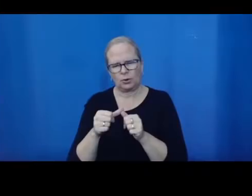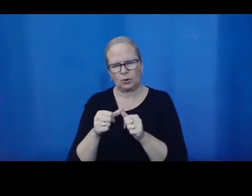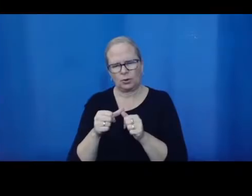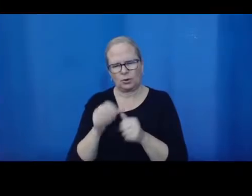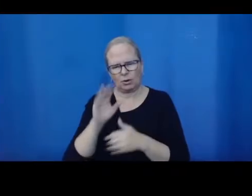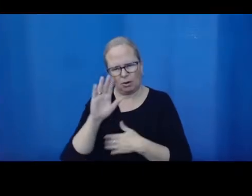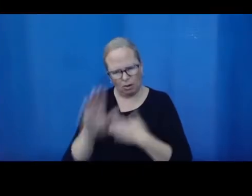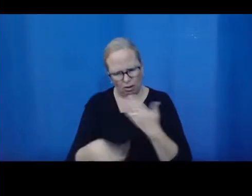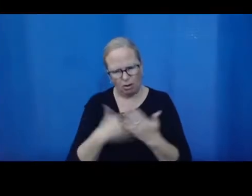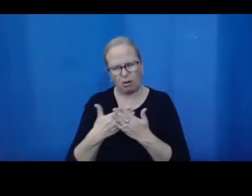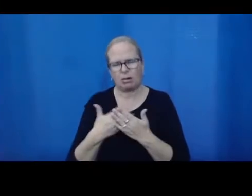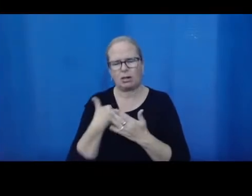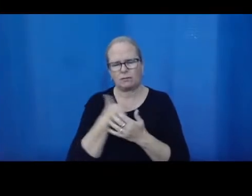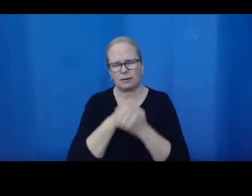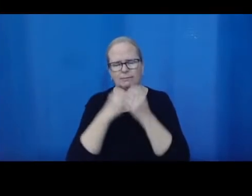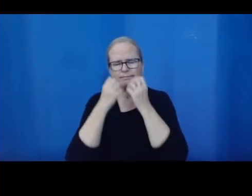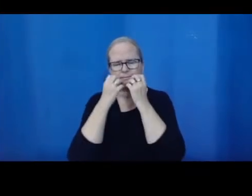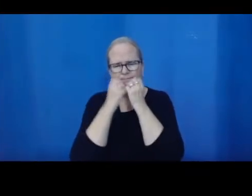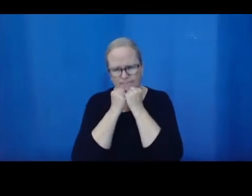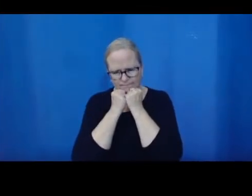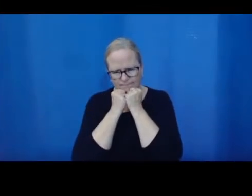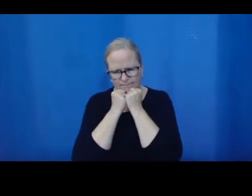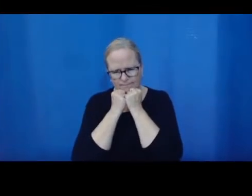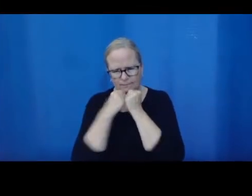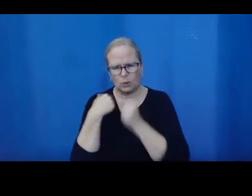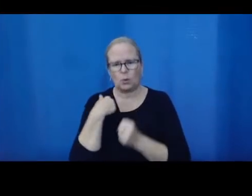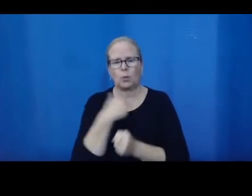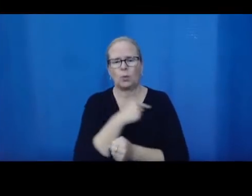it through the end of this